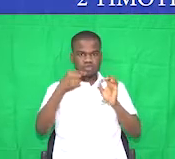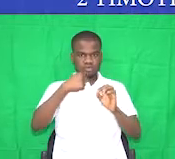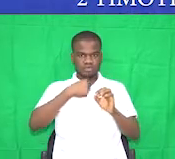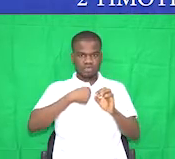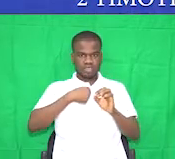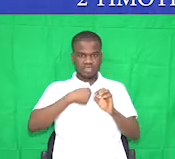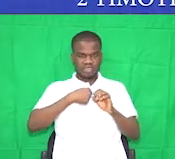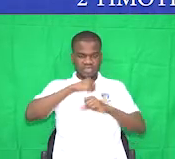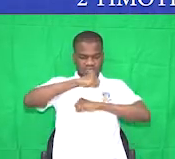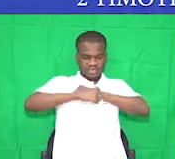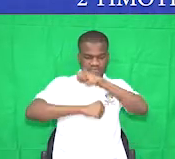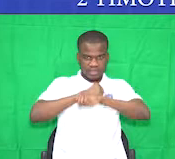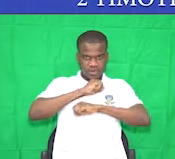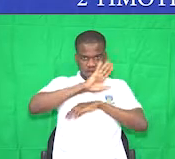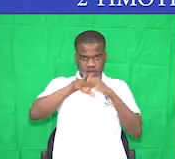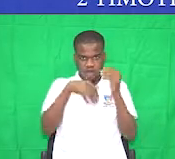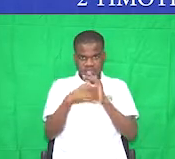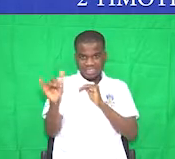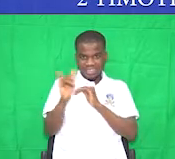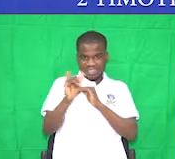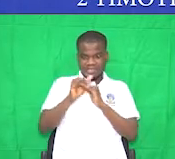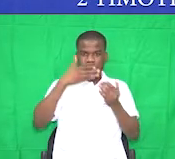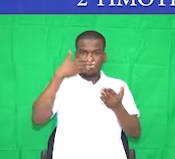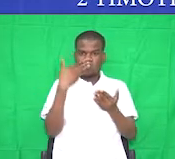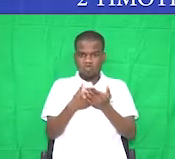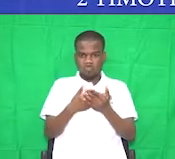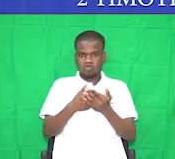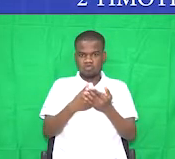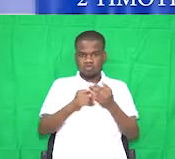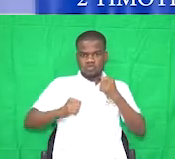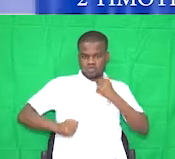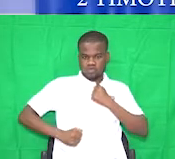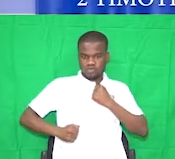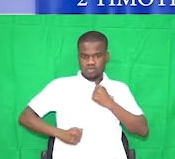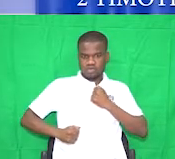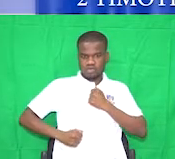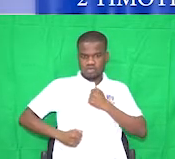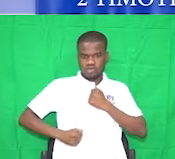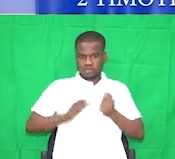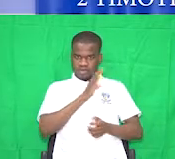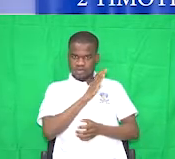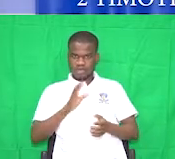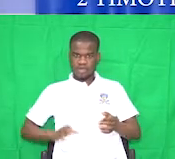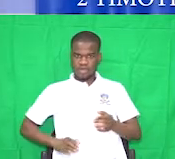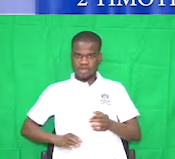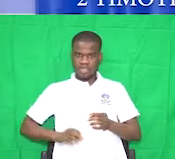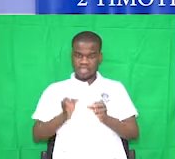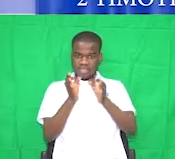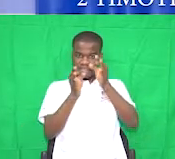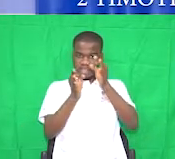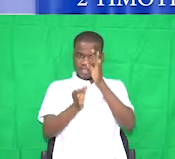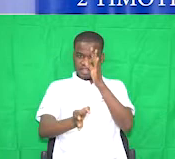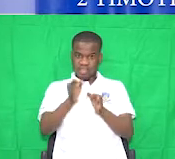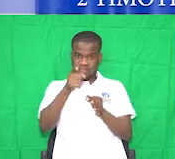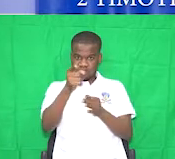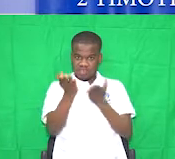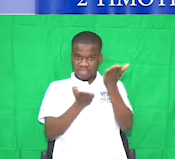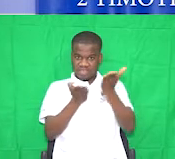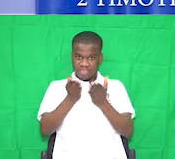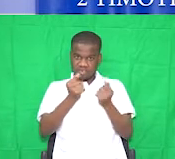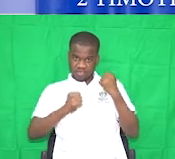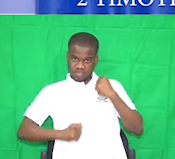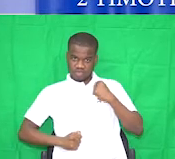me in suffering like a good soldier of Christ Jesus. No one serving as